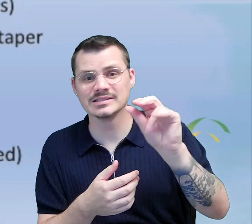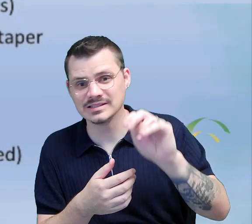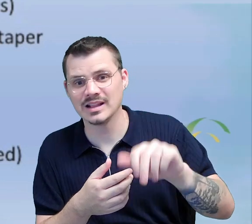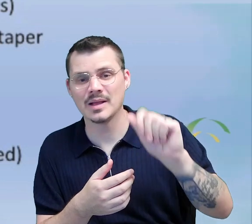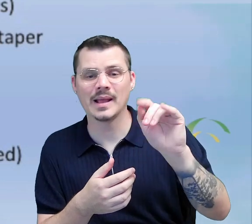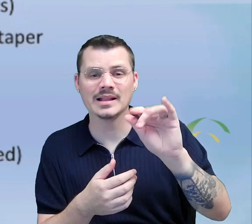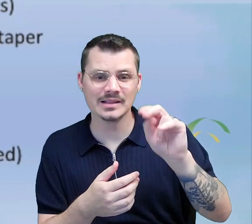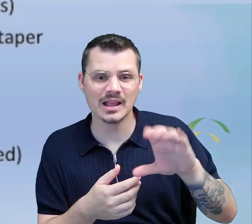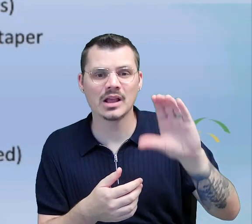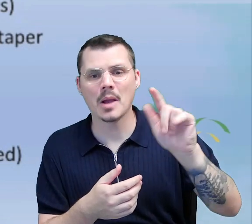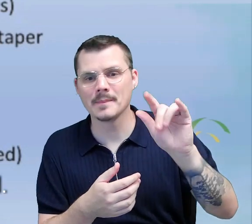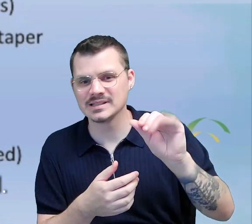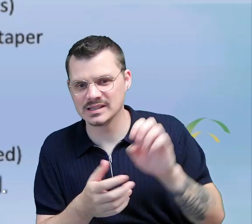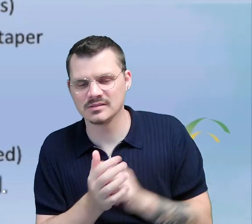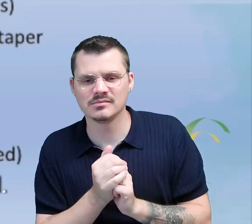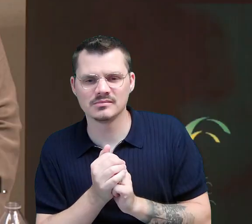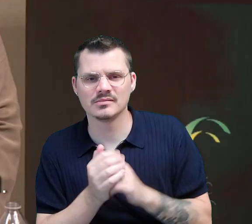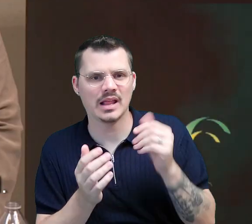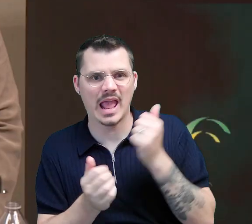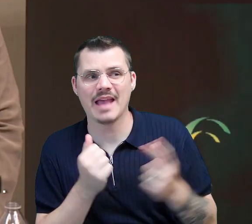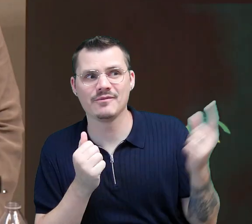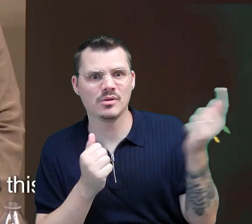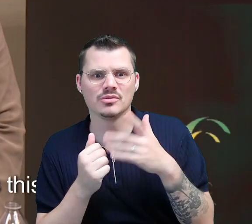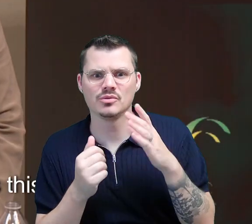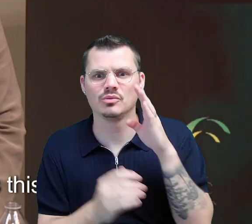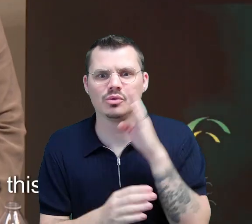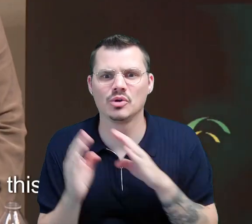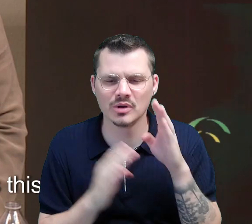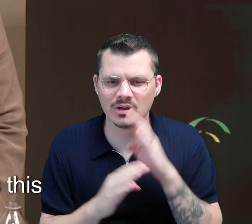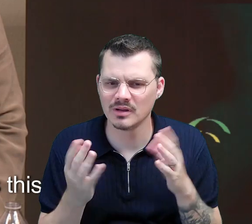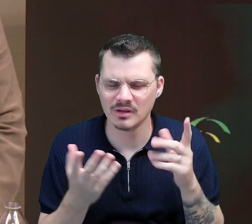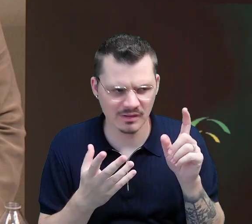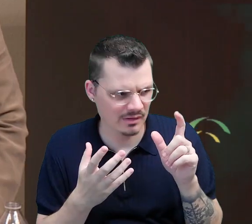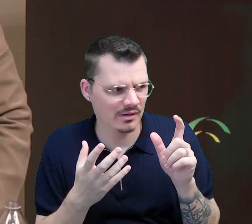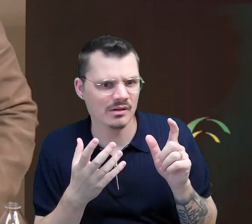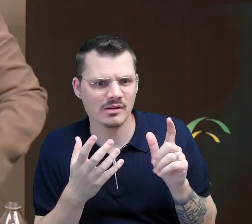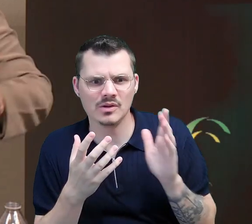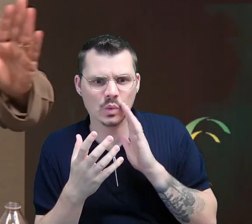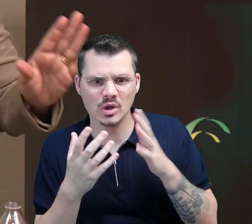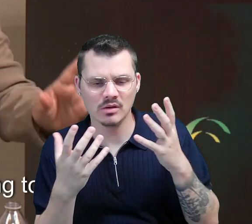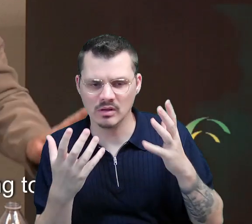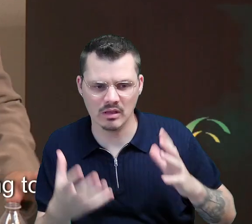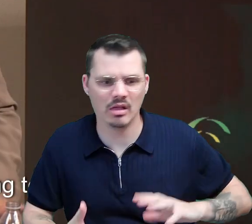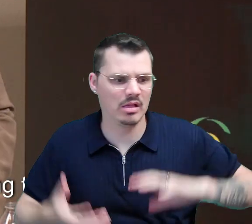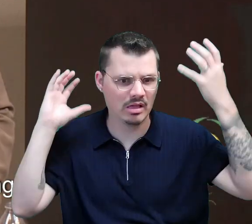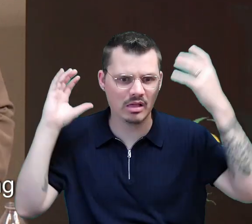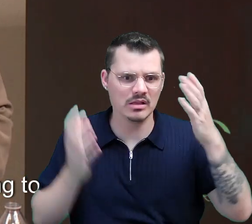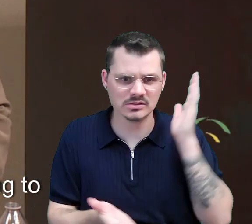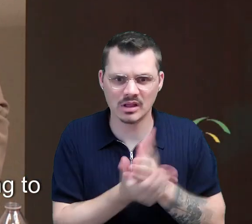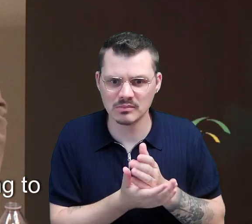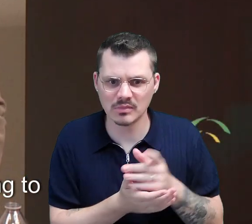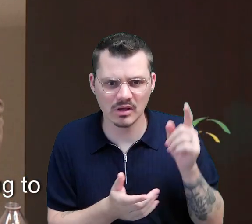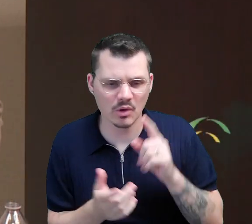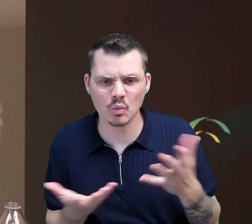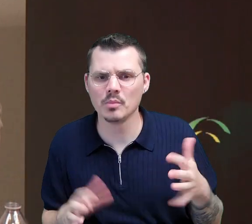Compazine. And everybody was really worried. Now, what's going to happen here? Is this going to be, total